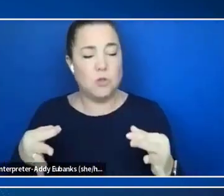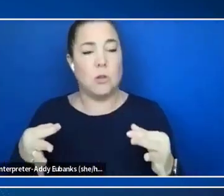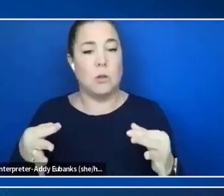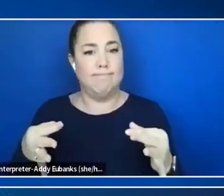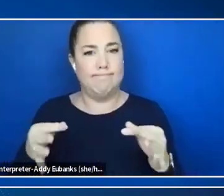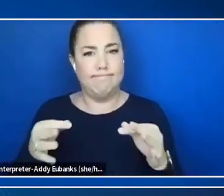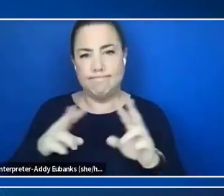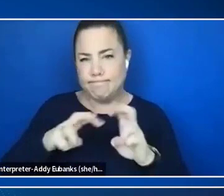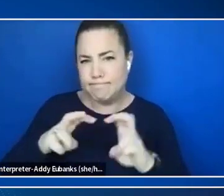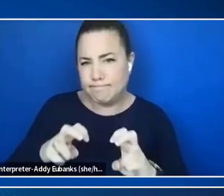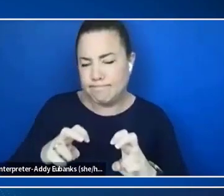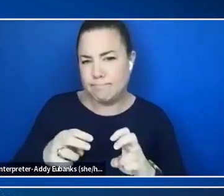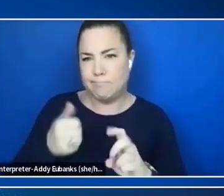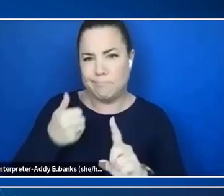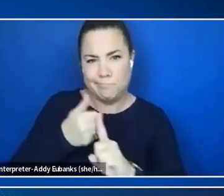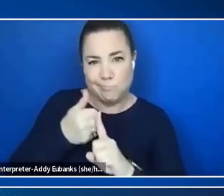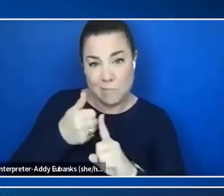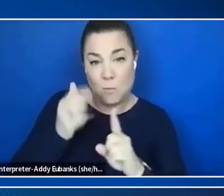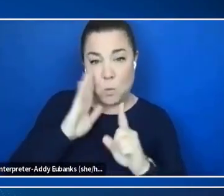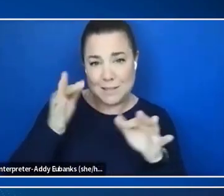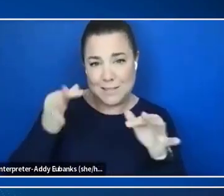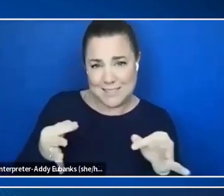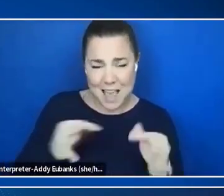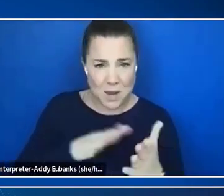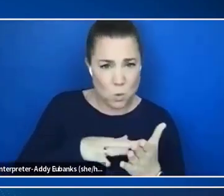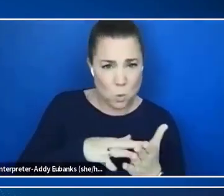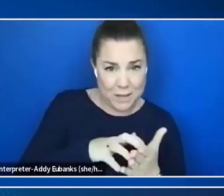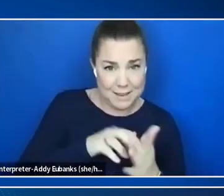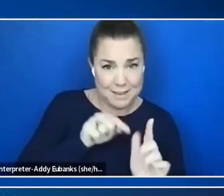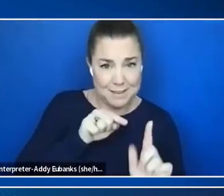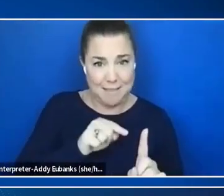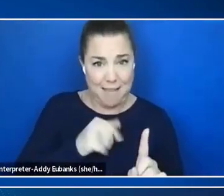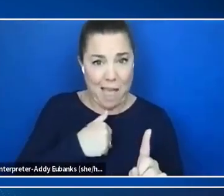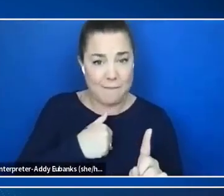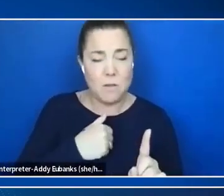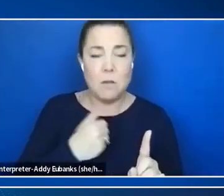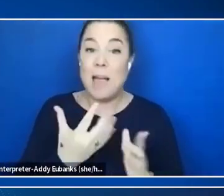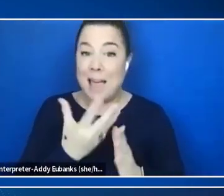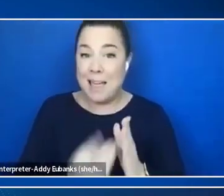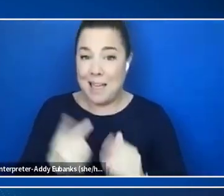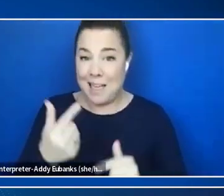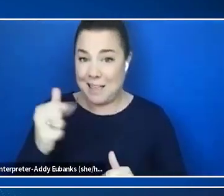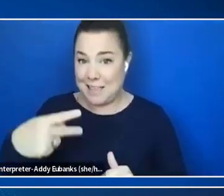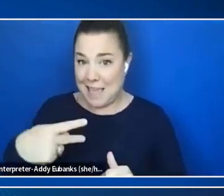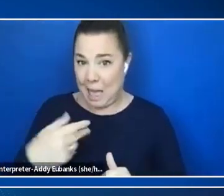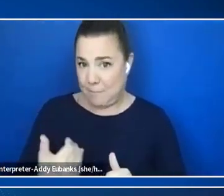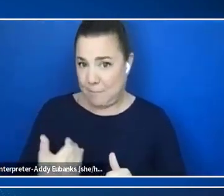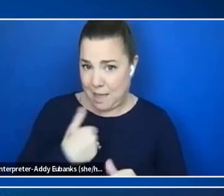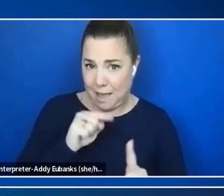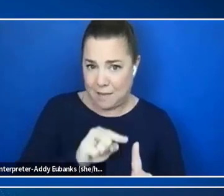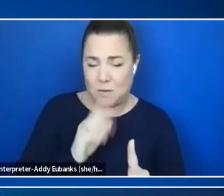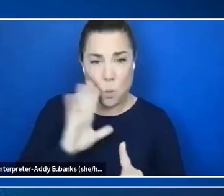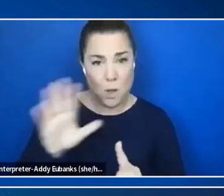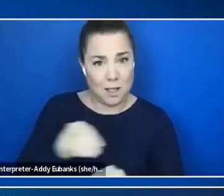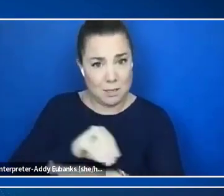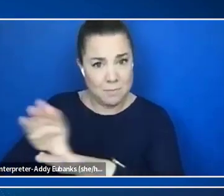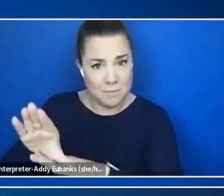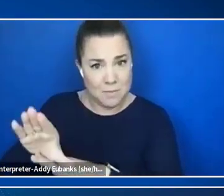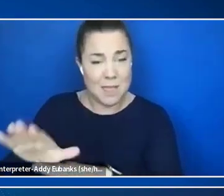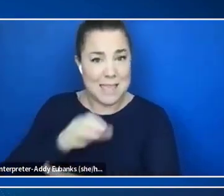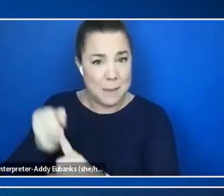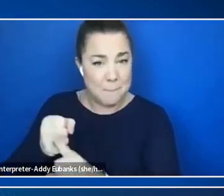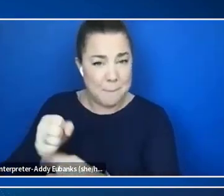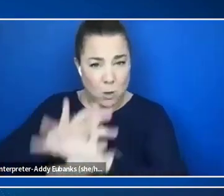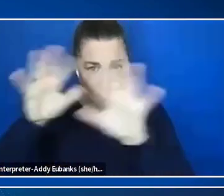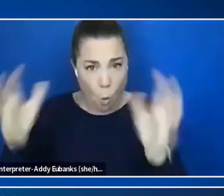that weaknesses, or in this case, a gap, will actually affect the overall scientific